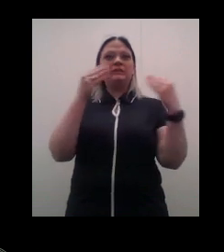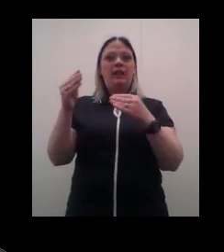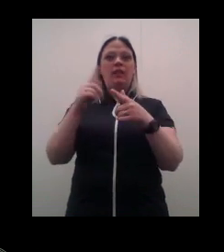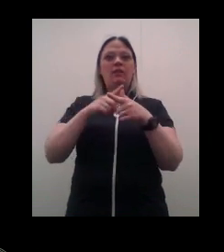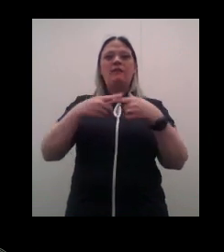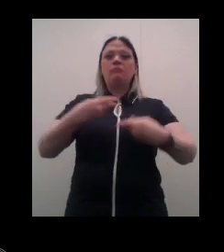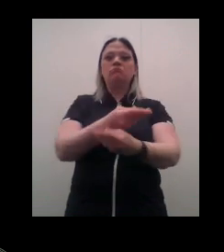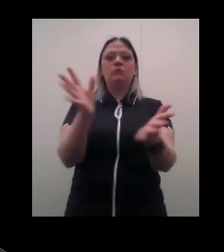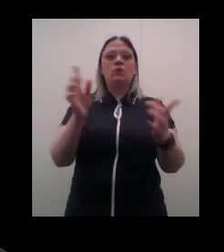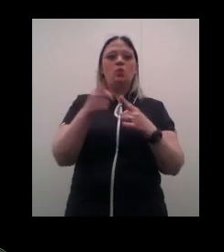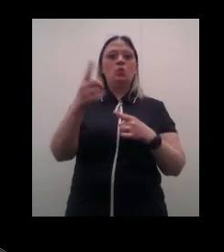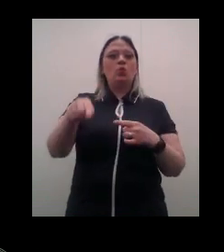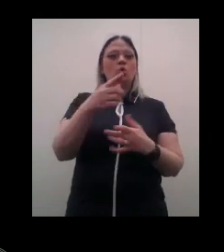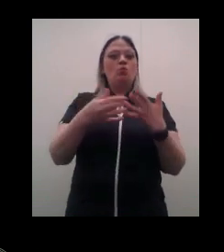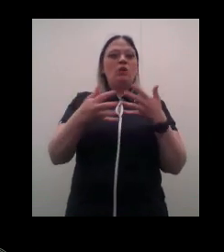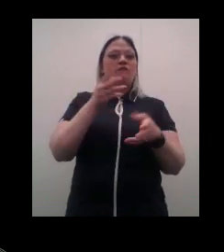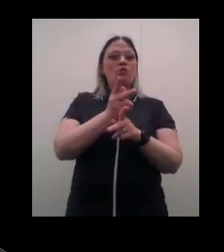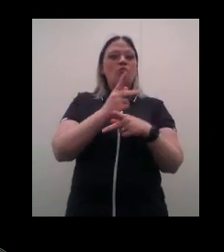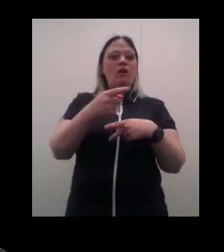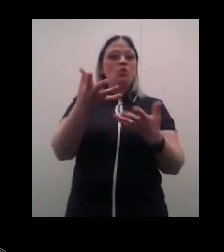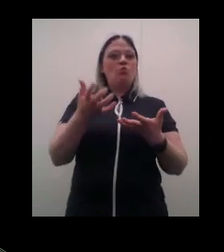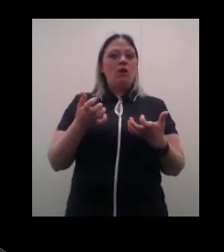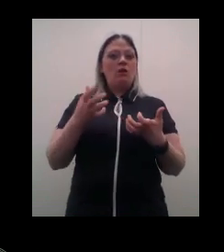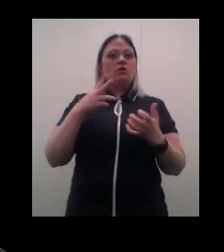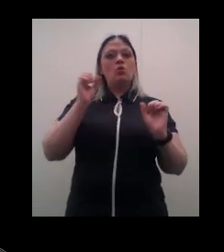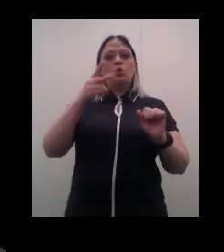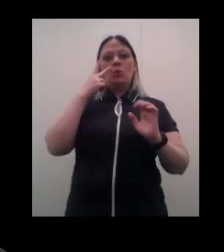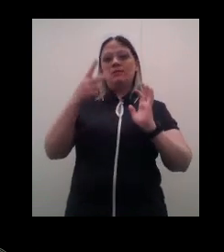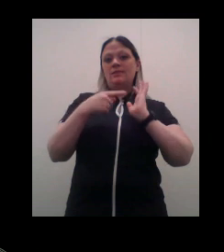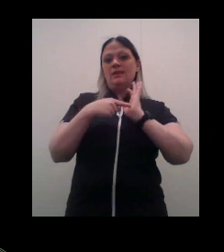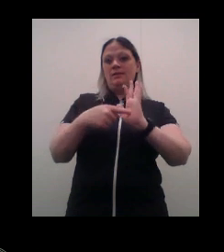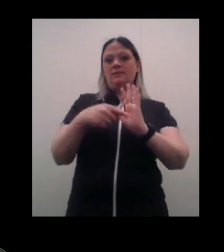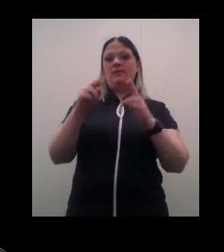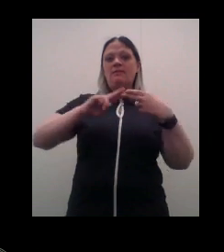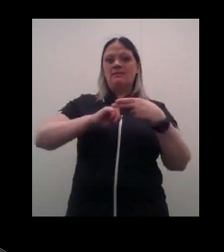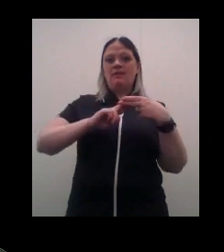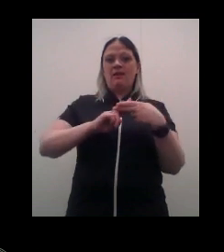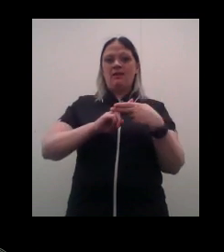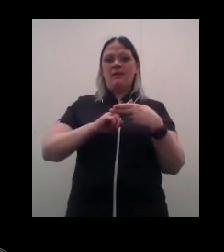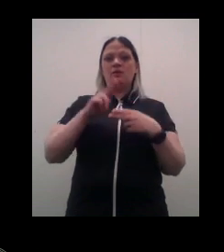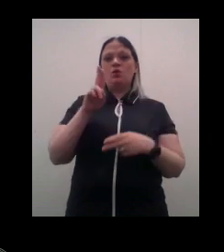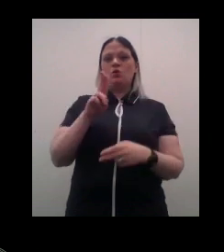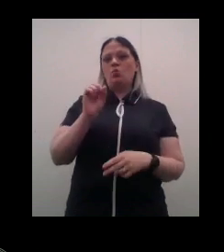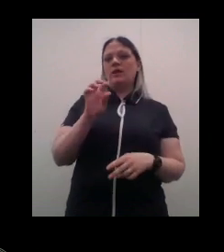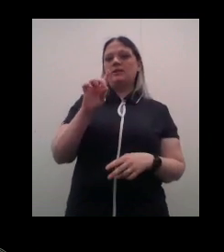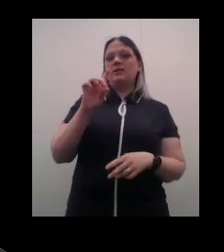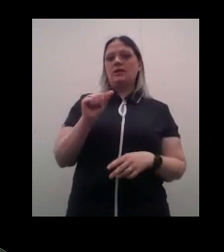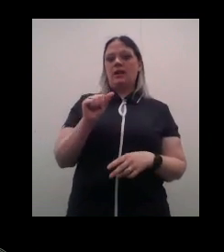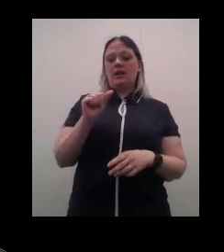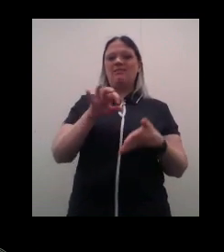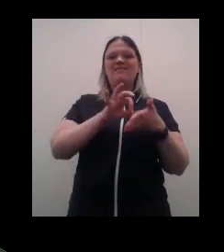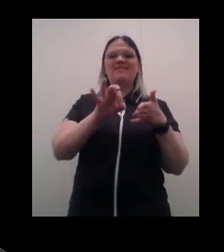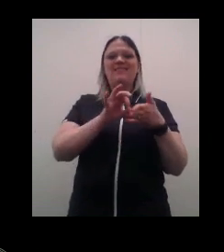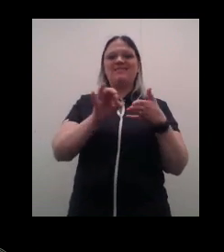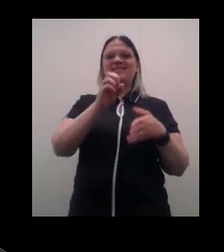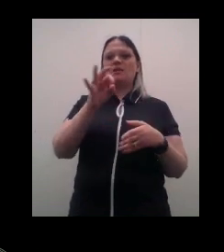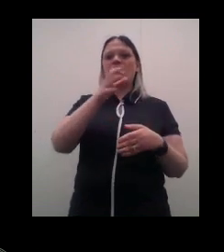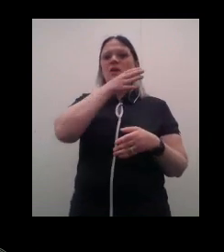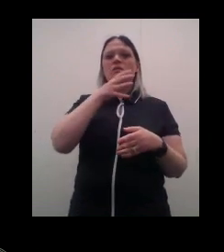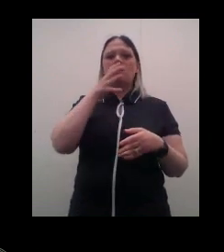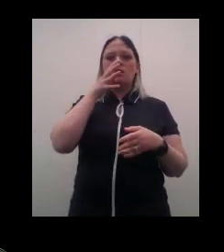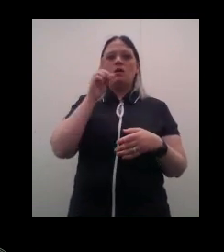hands the products that you want. As is shown from the slide here, in the USDA Census of Agriculture,